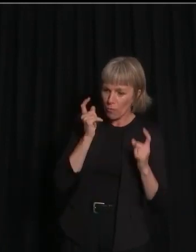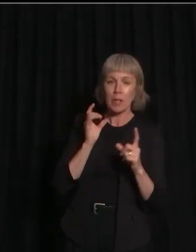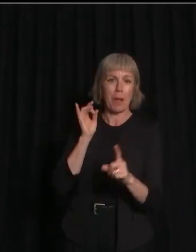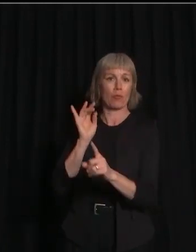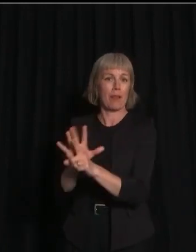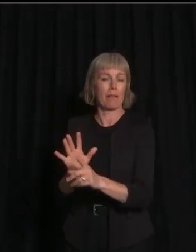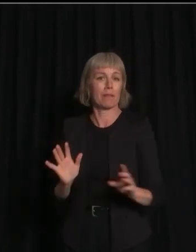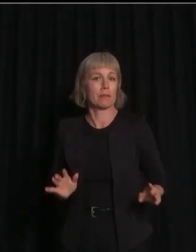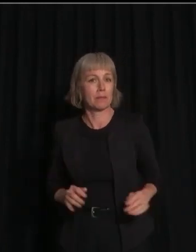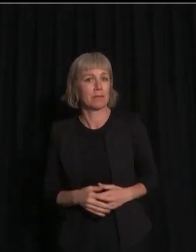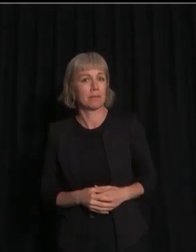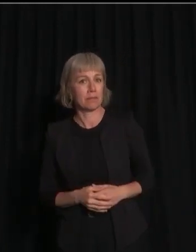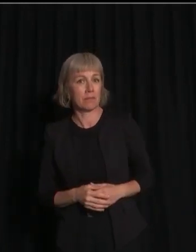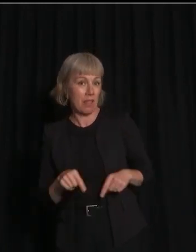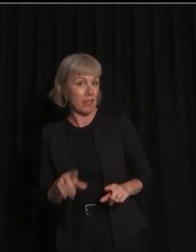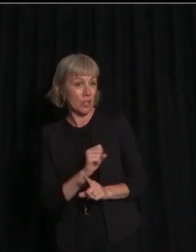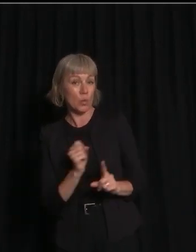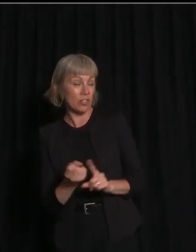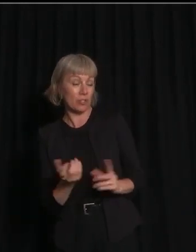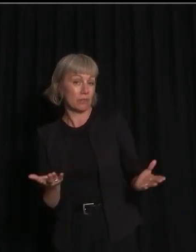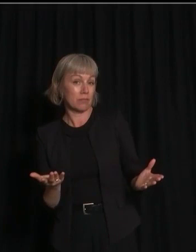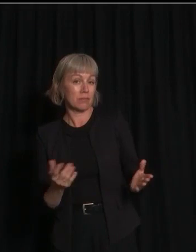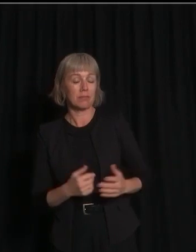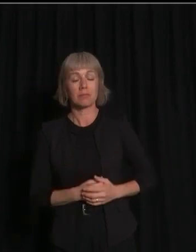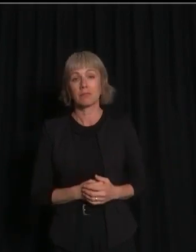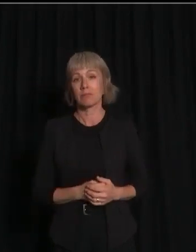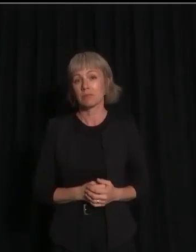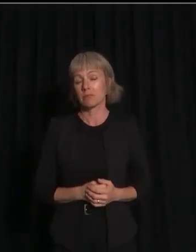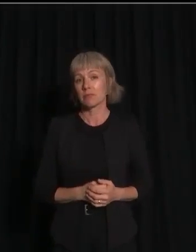yourselves in this situation. So,